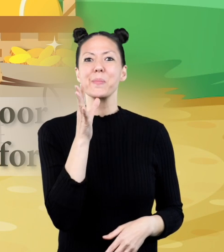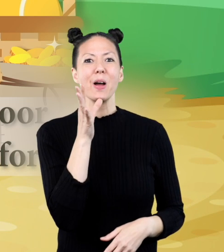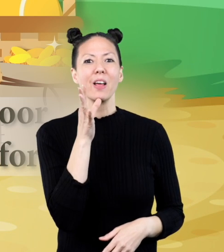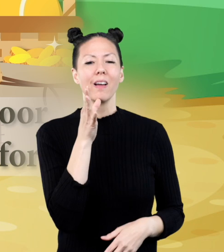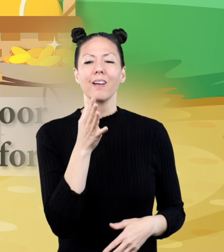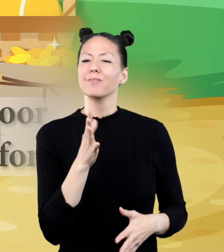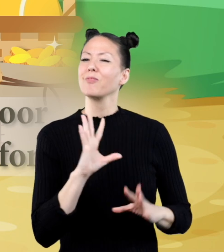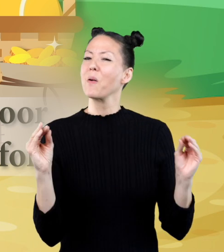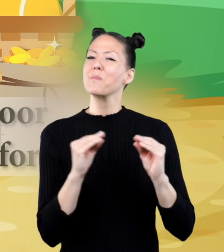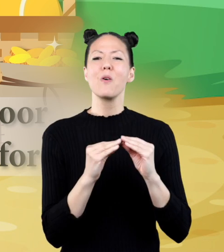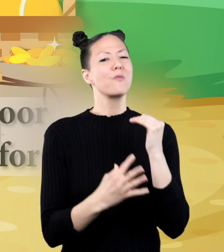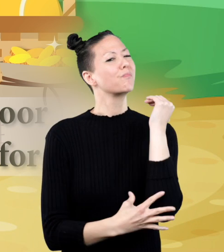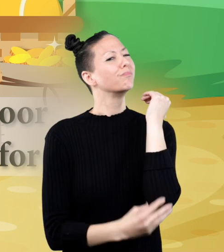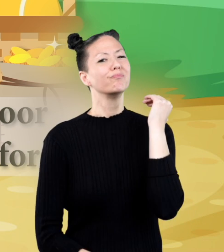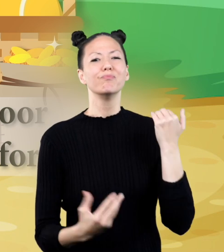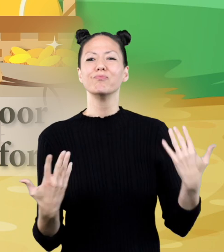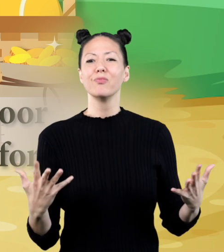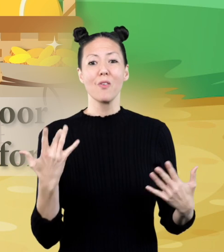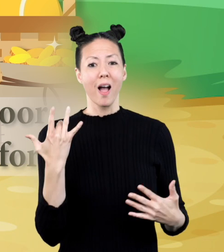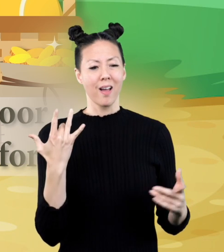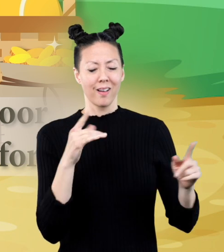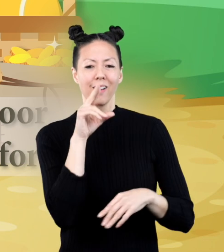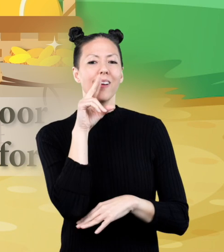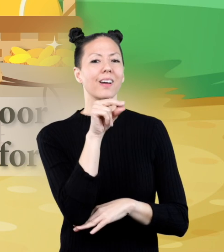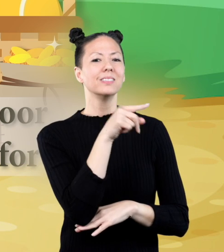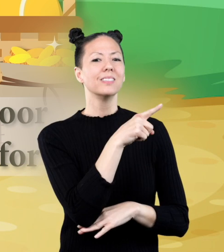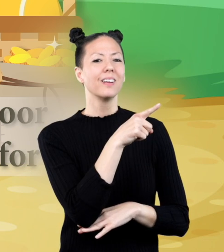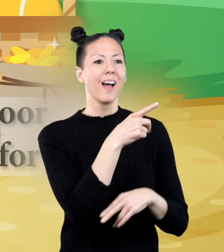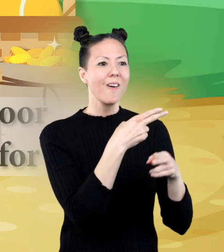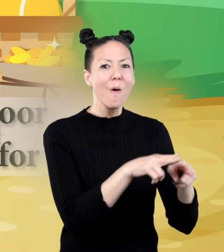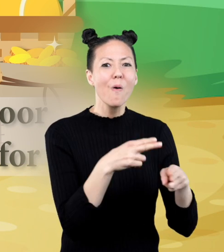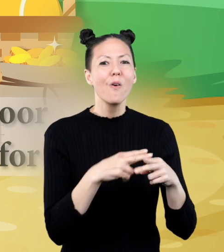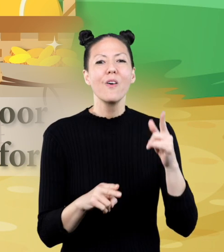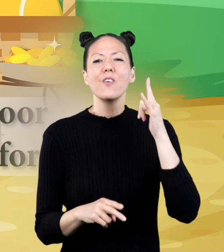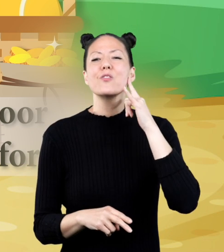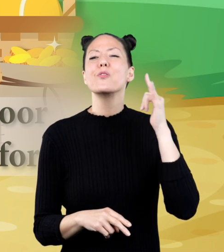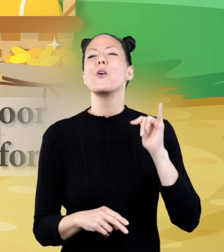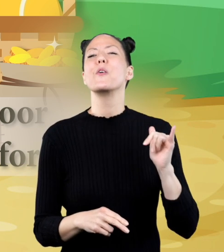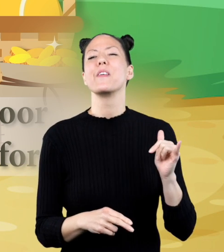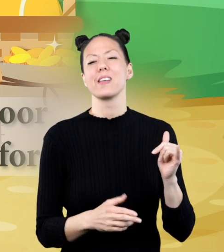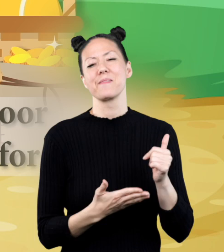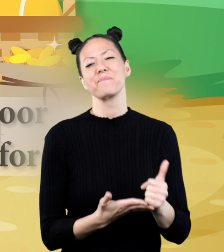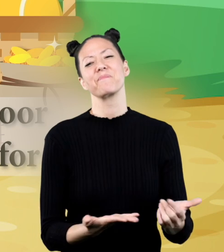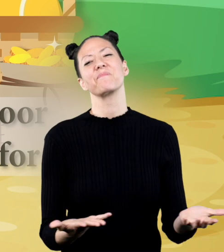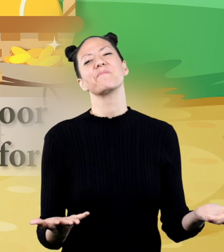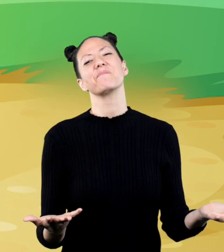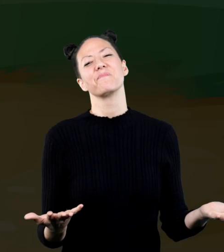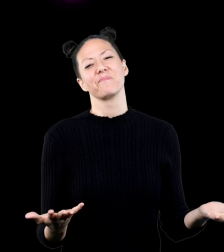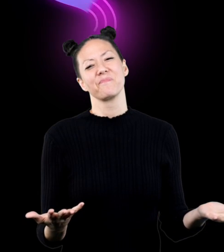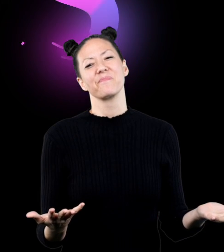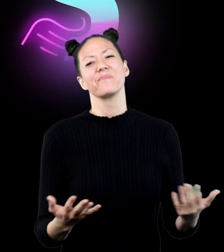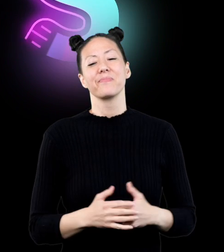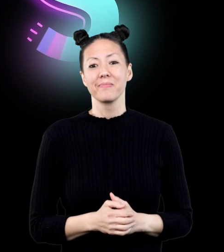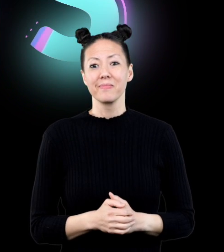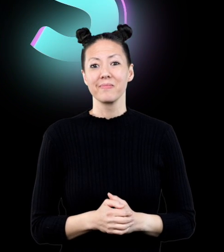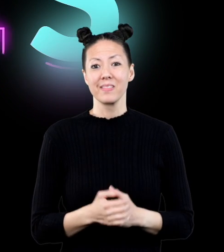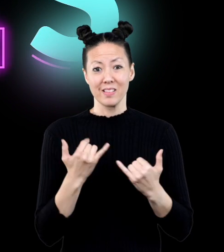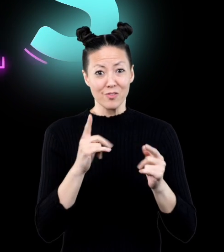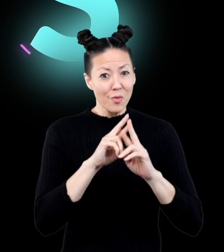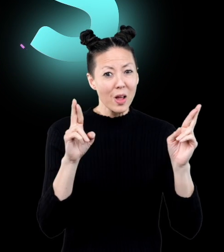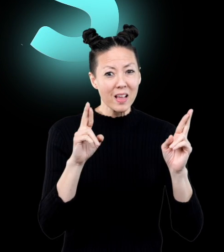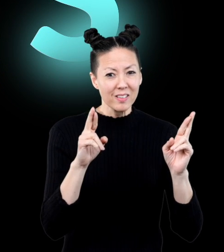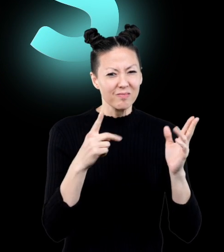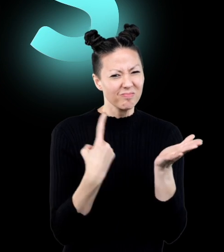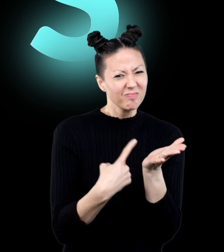are no longer poor because the goose now lays golden eggs for them. Are you ready to use